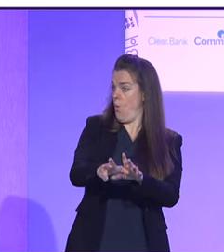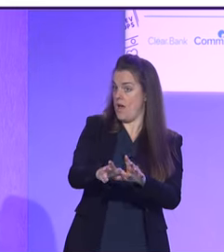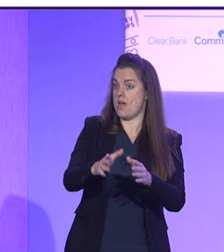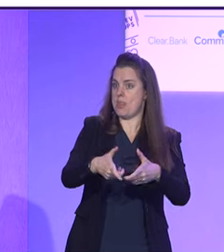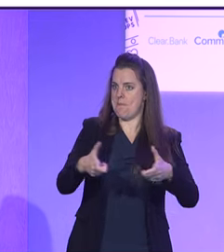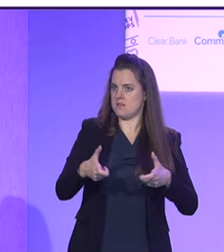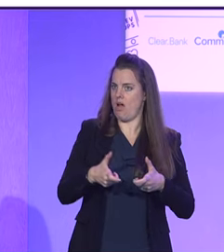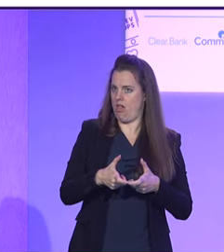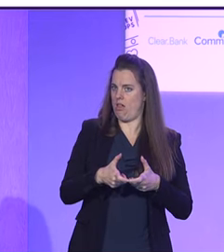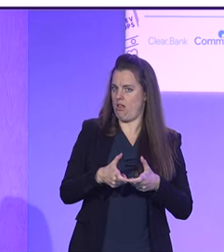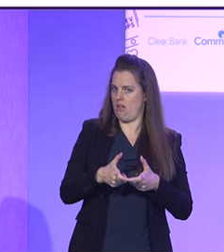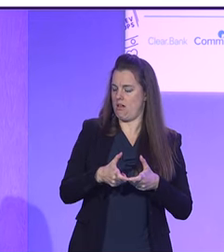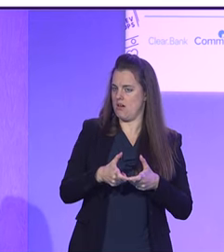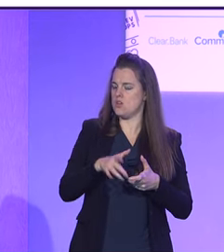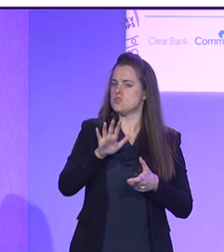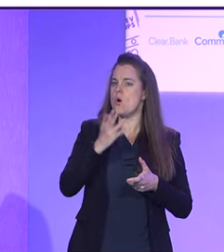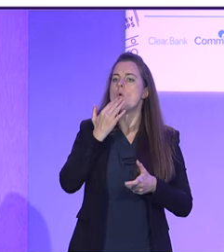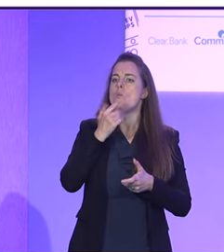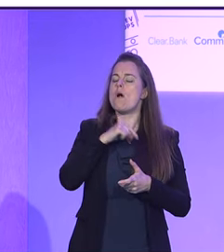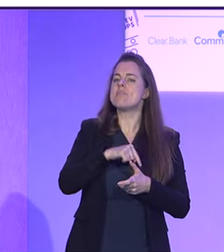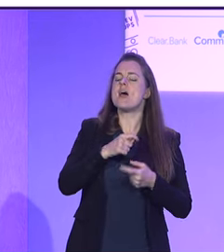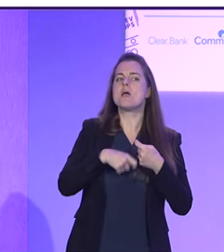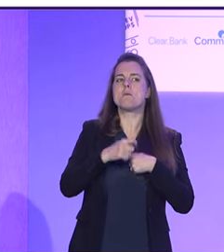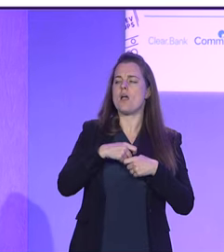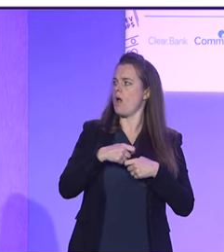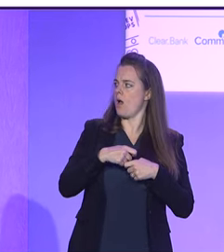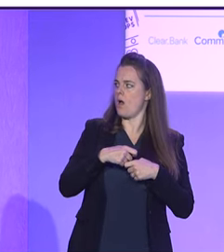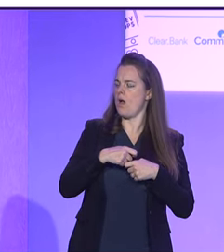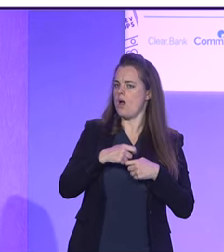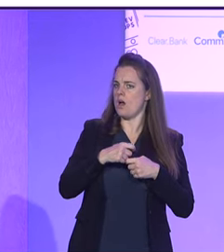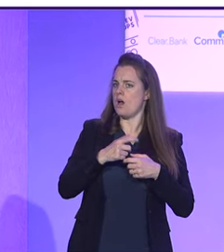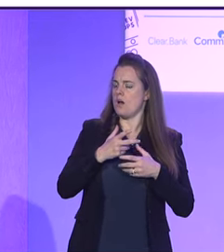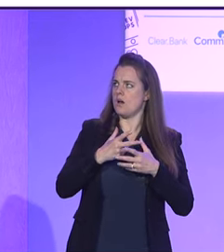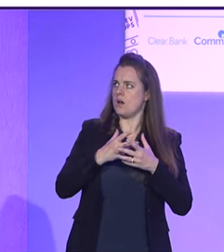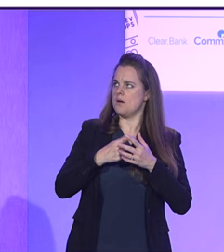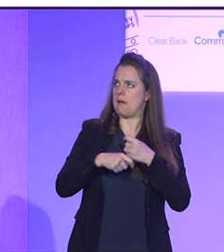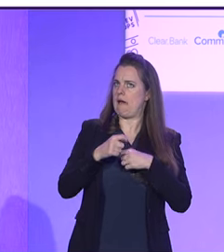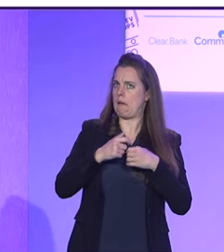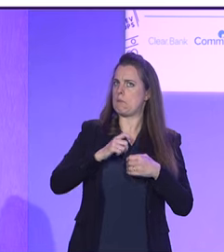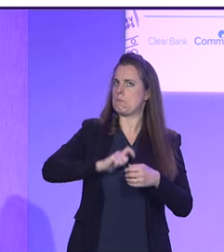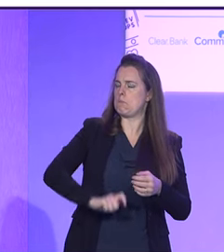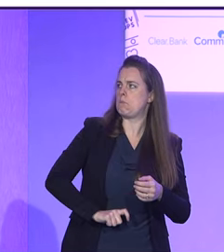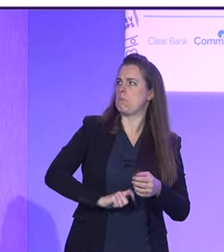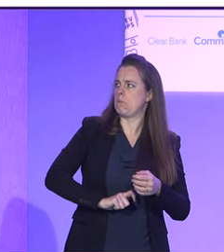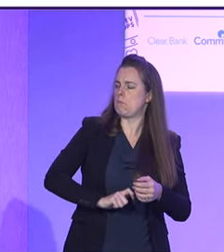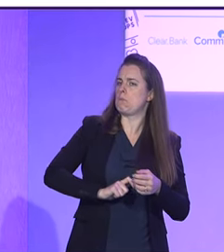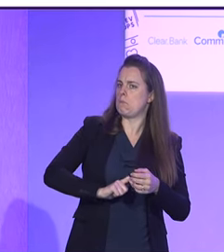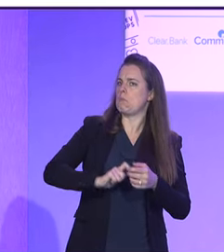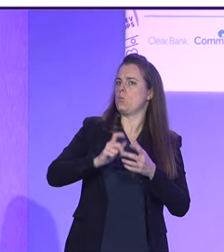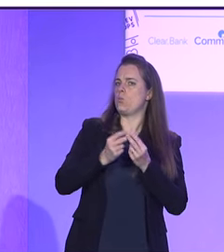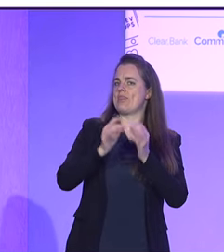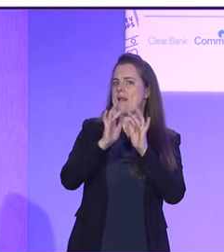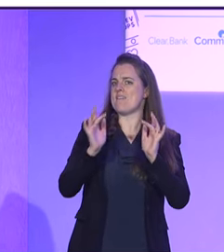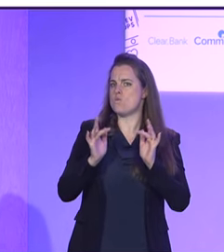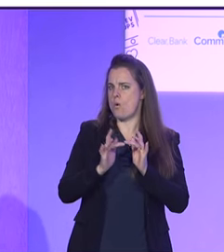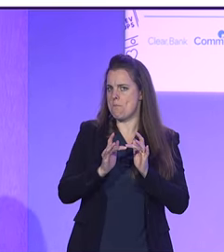And once they got more comfortable with the platform itself, using the platform, deploying themselves,